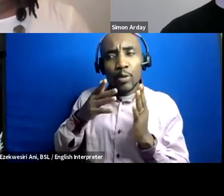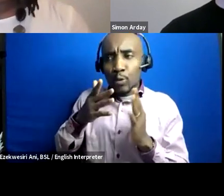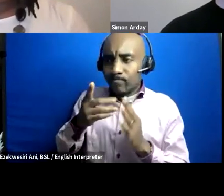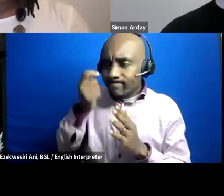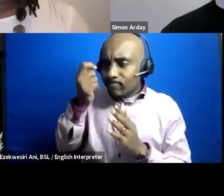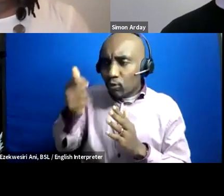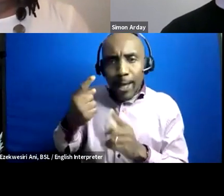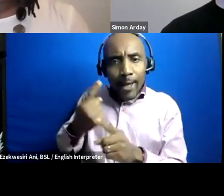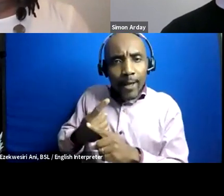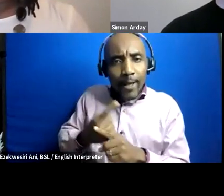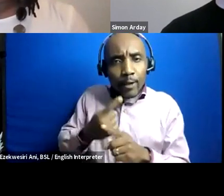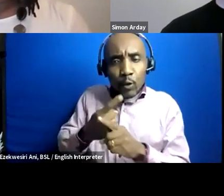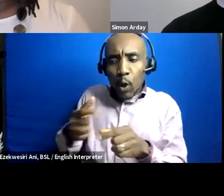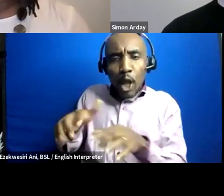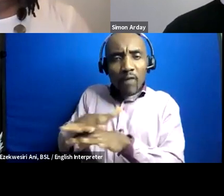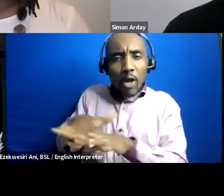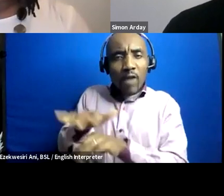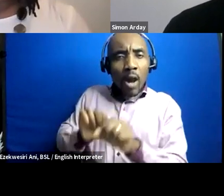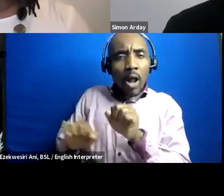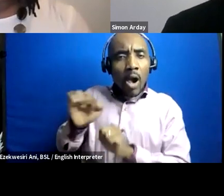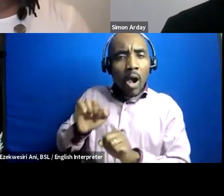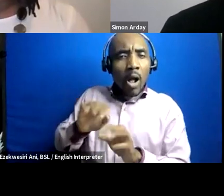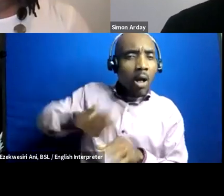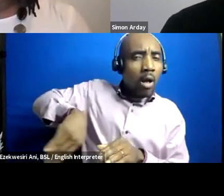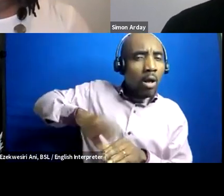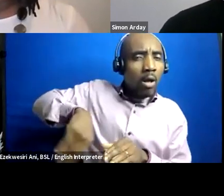know, is not